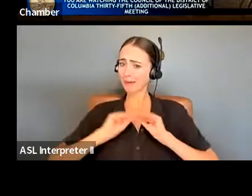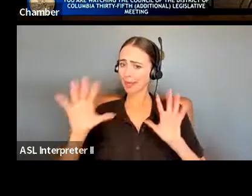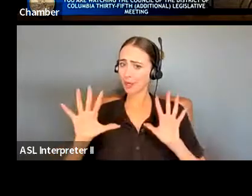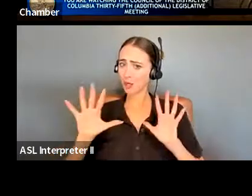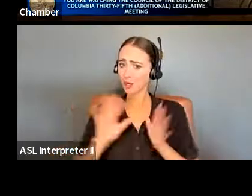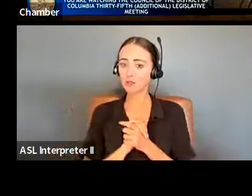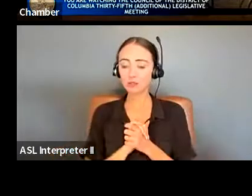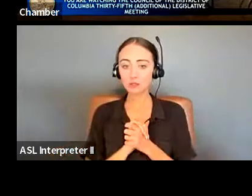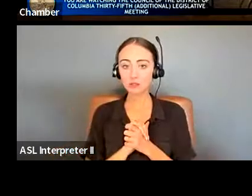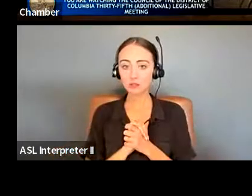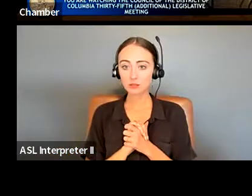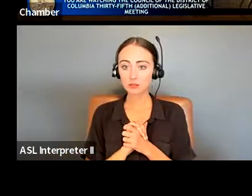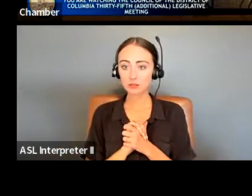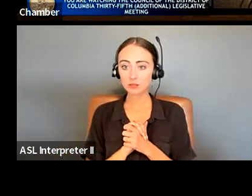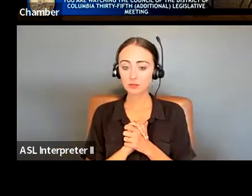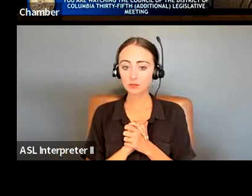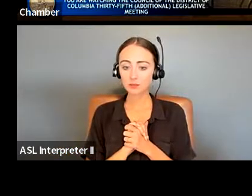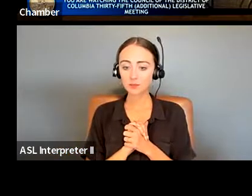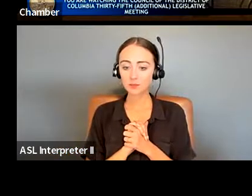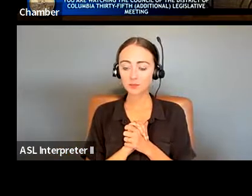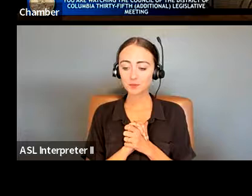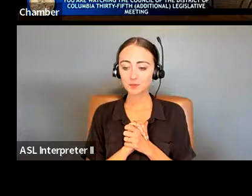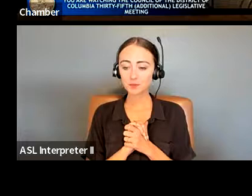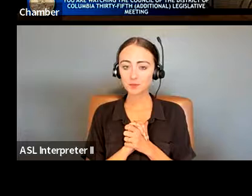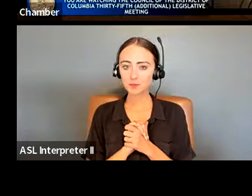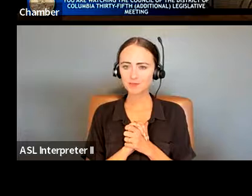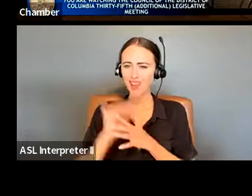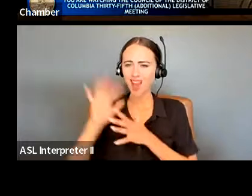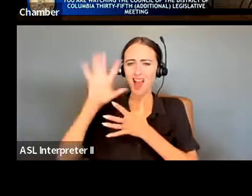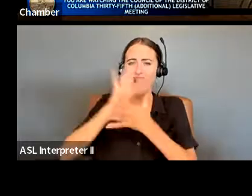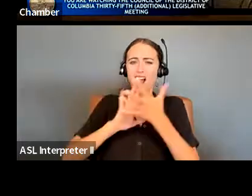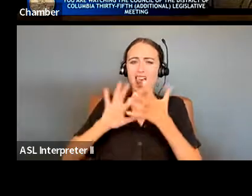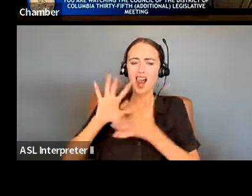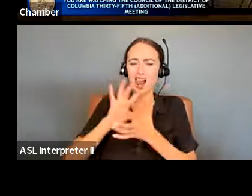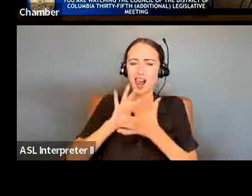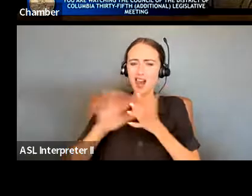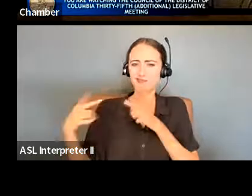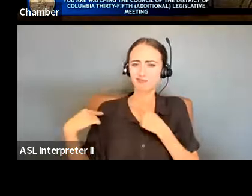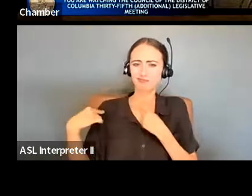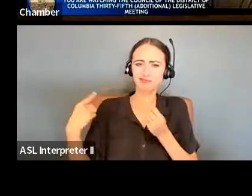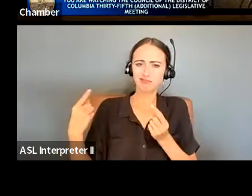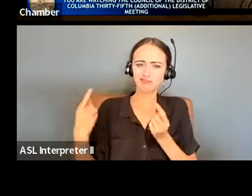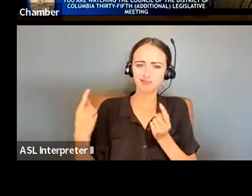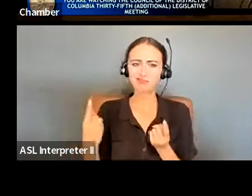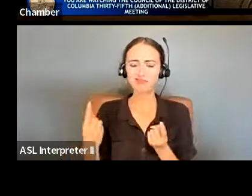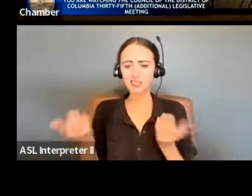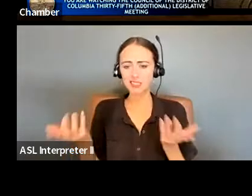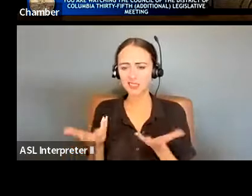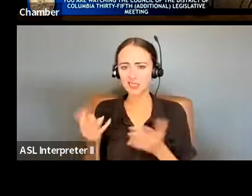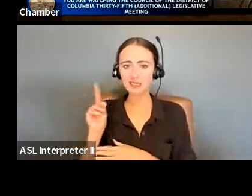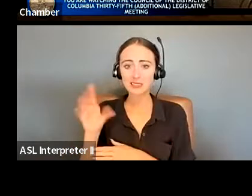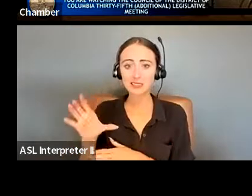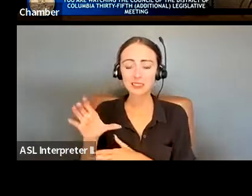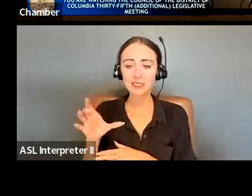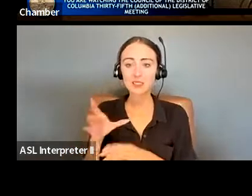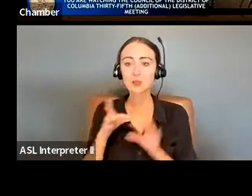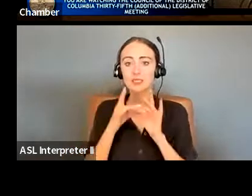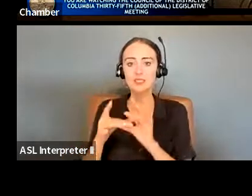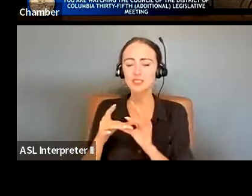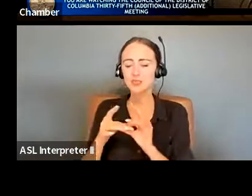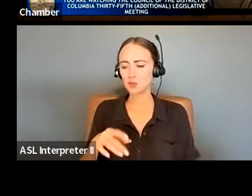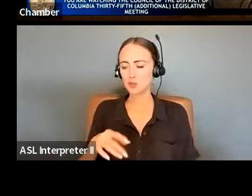And that is that all the confusion that existed over a period of years in the District of Columbia with respect to right